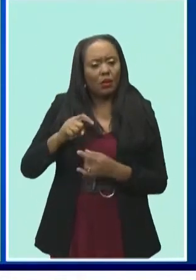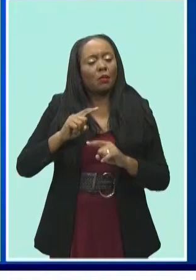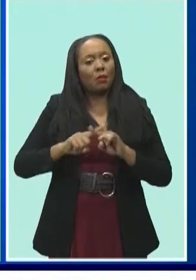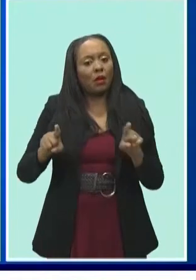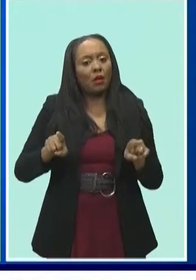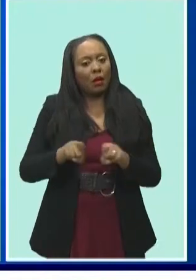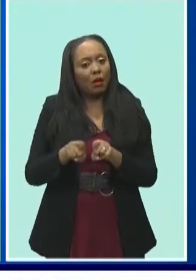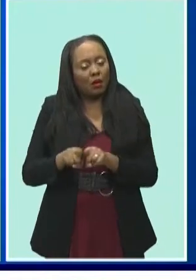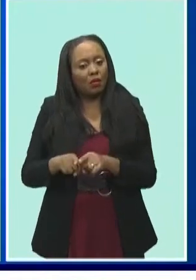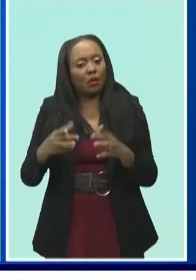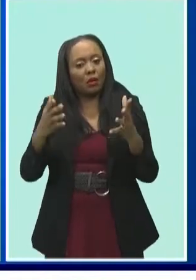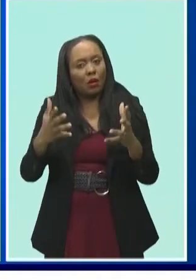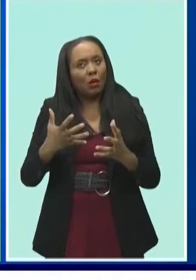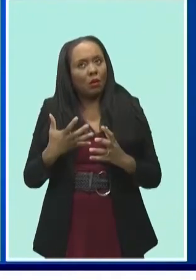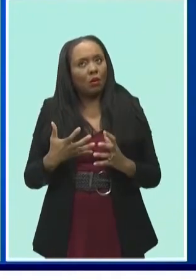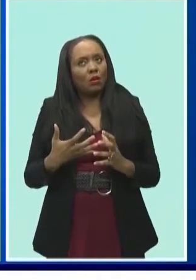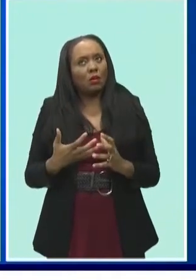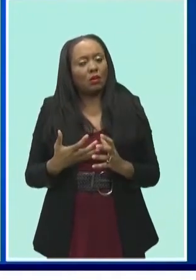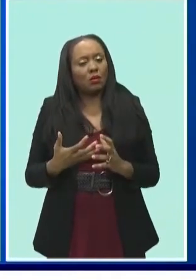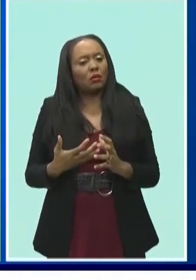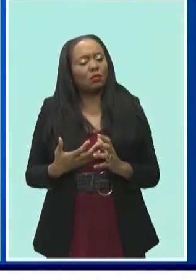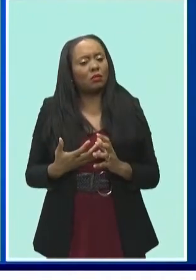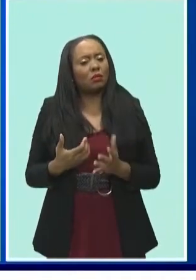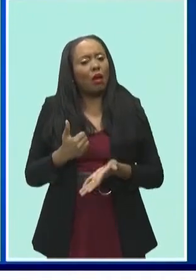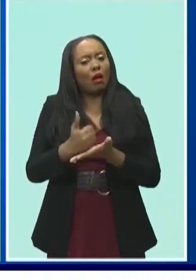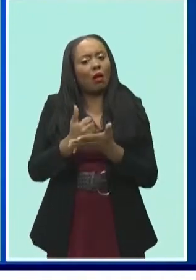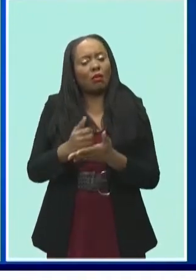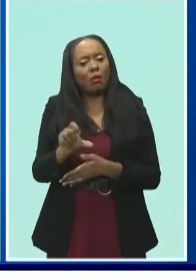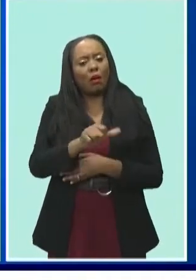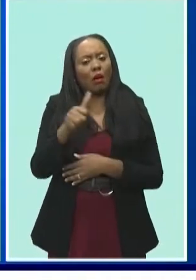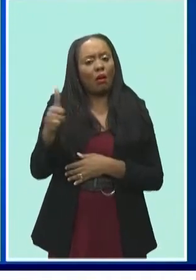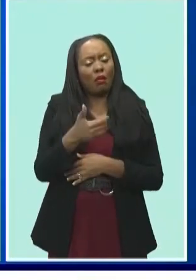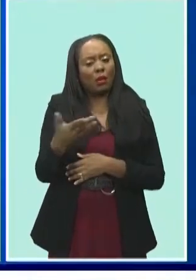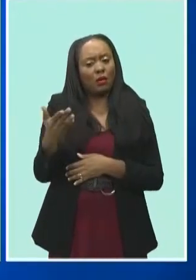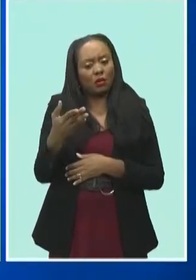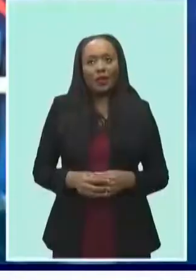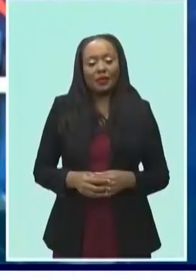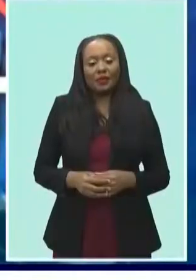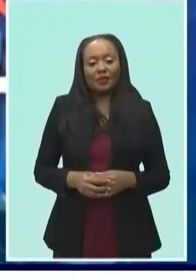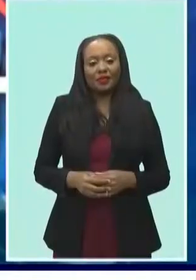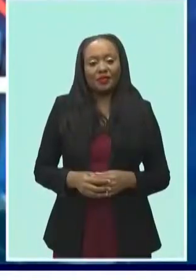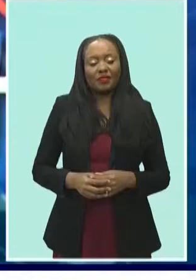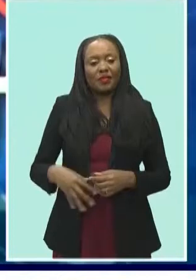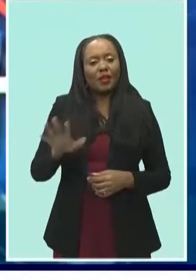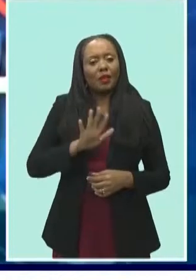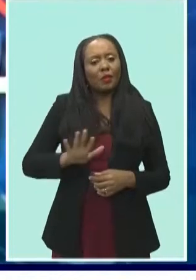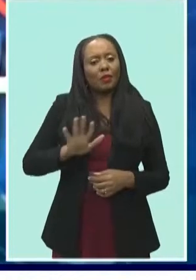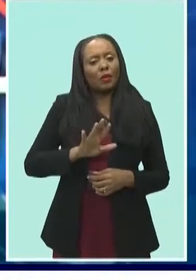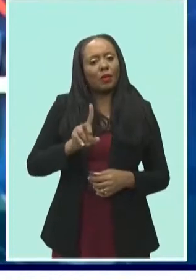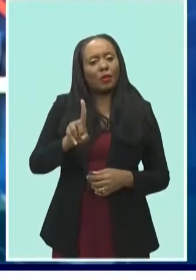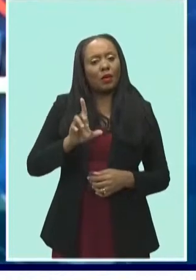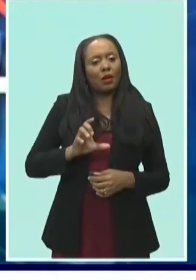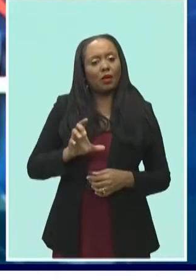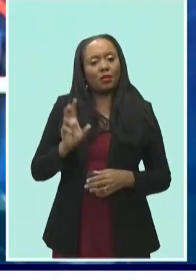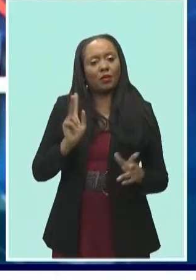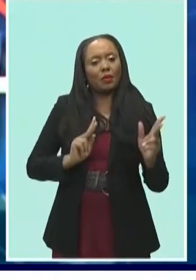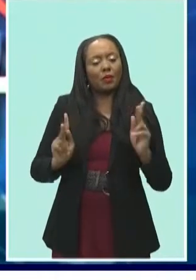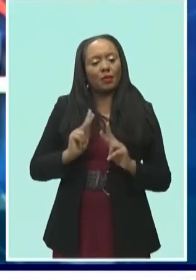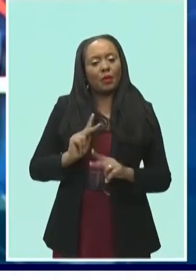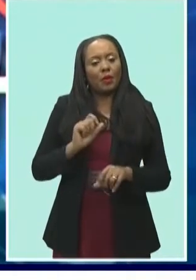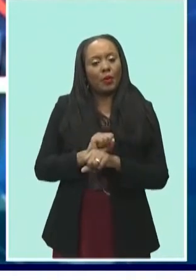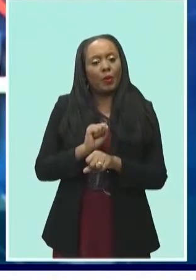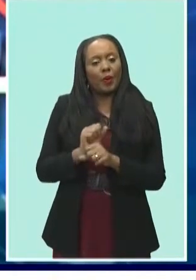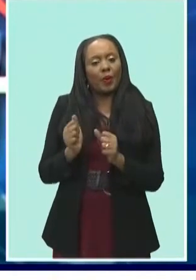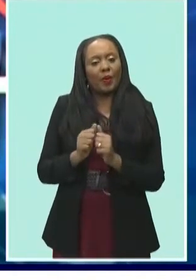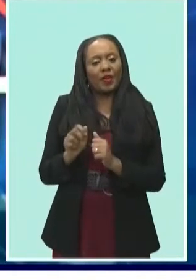discover and design a response to other needs that they are facing within their lives. Well, just about 100 tourism industry employees are now